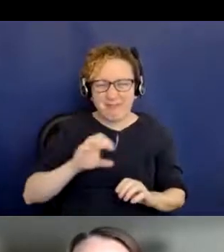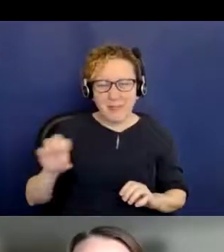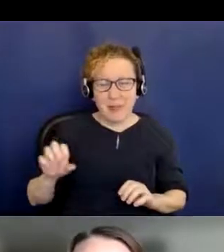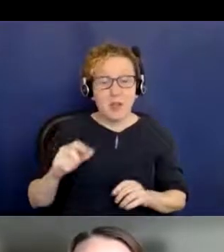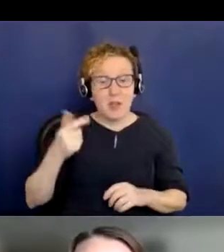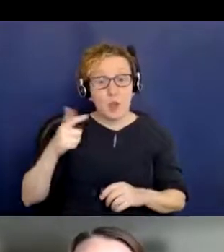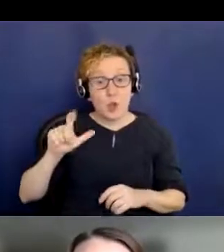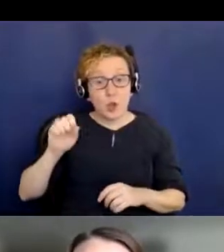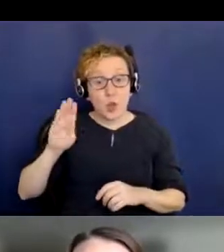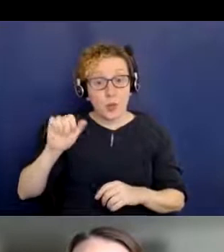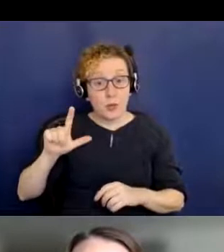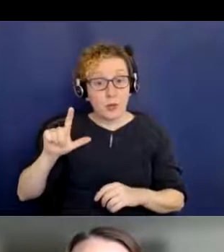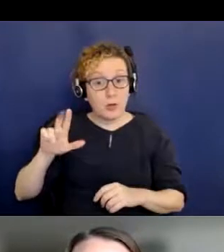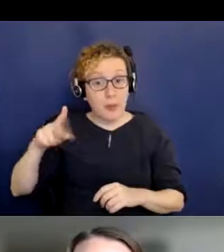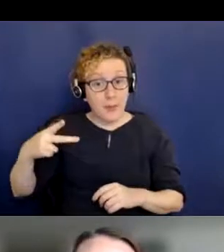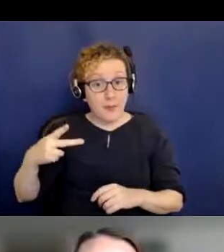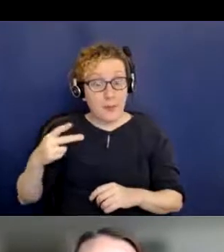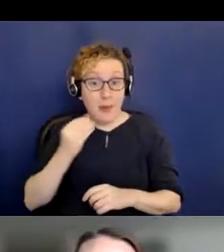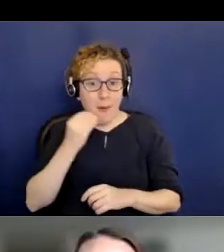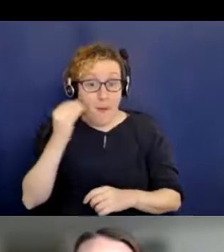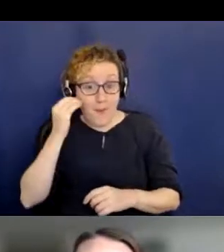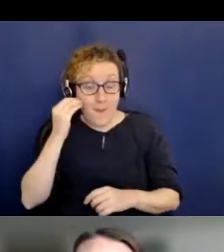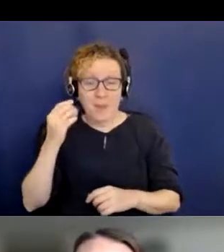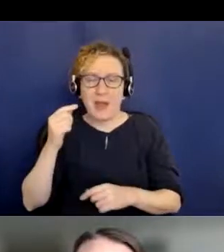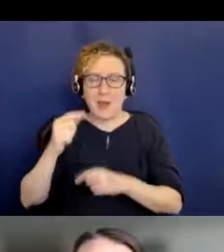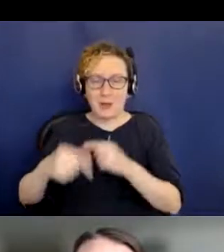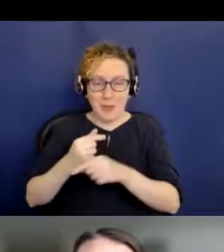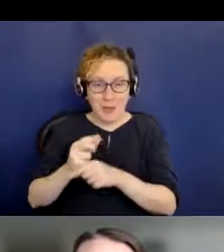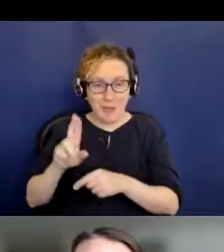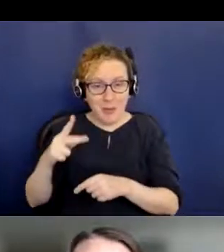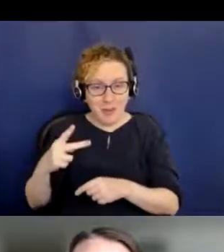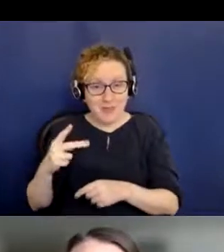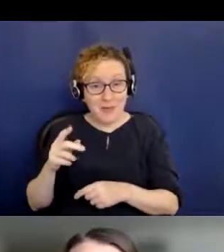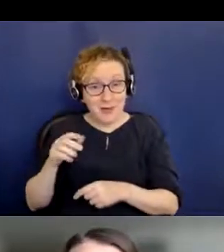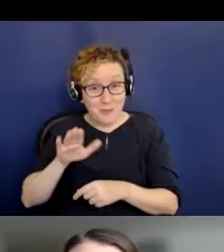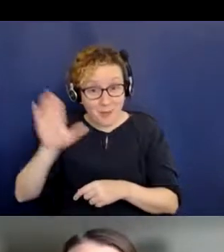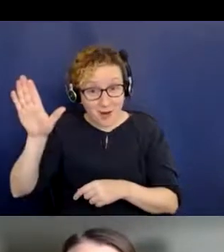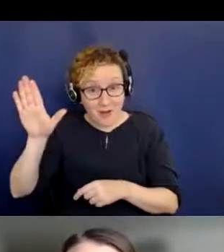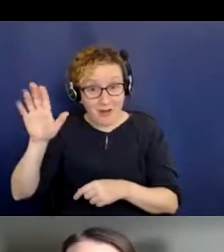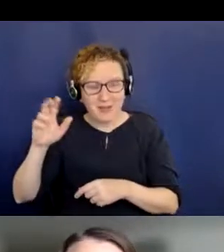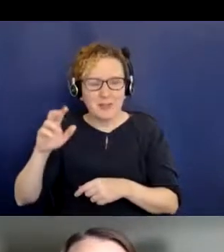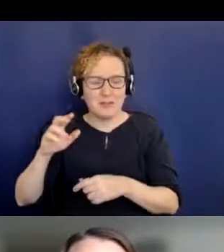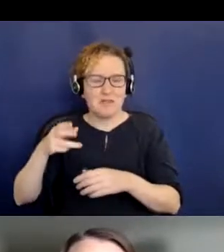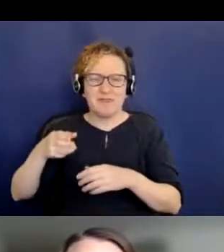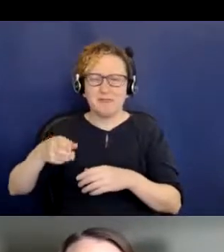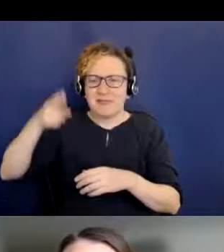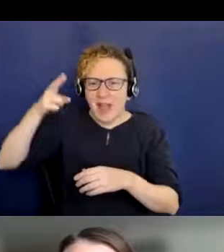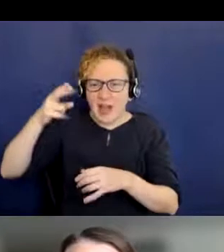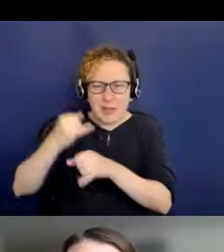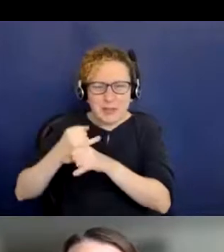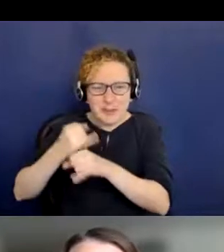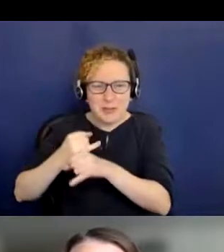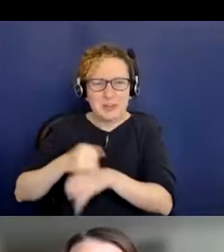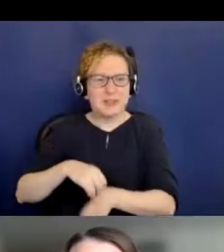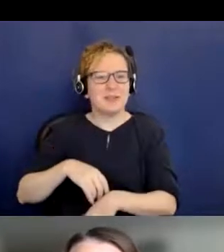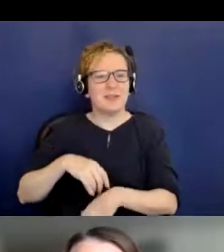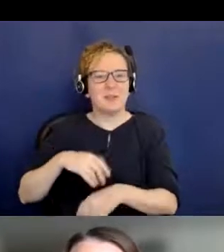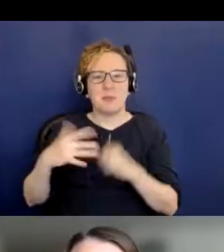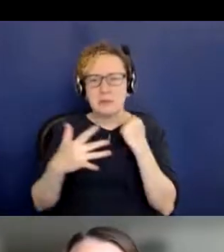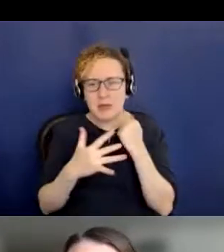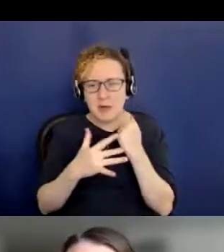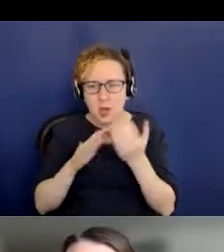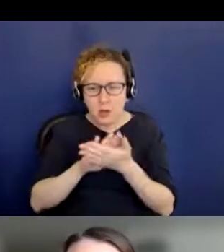been used with higher ed institutions and technical colleges and other nonprofits,